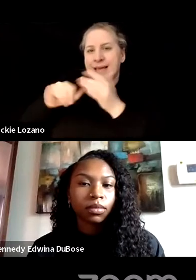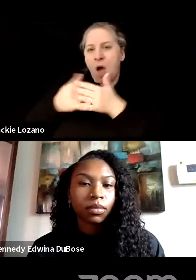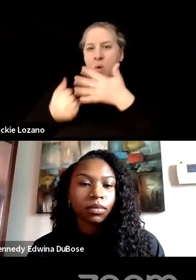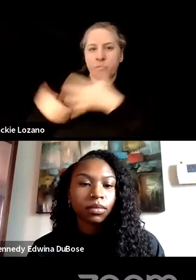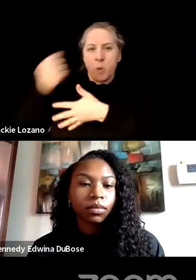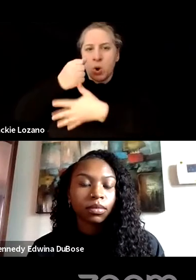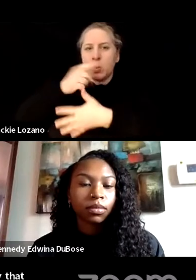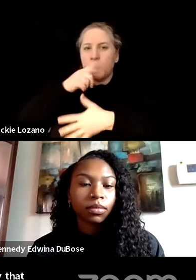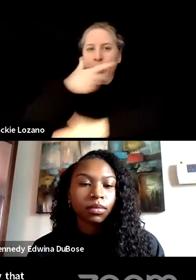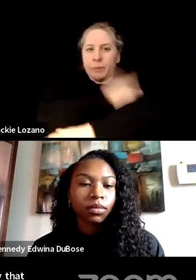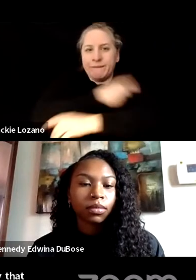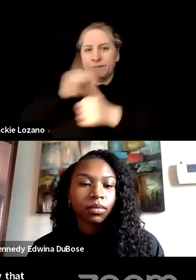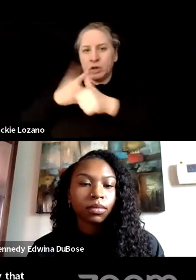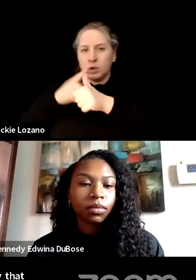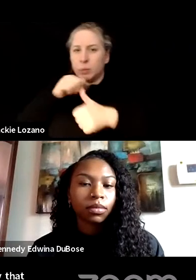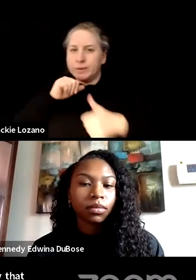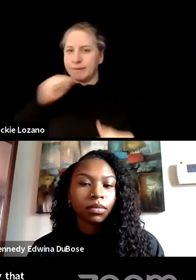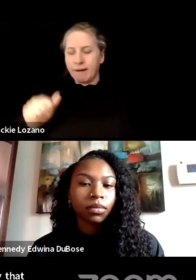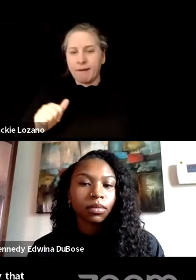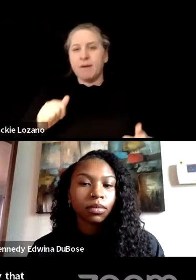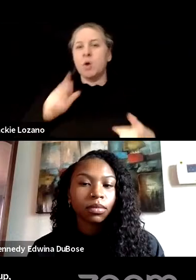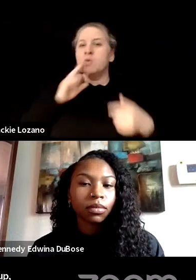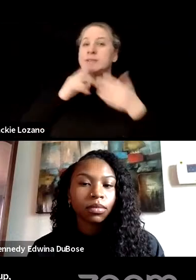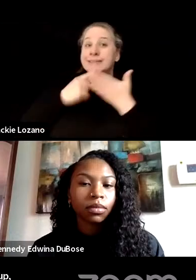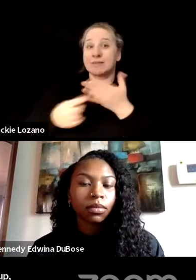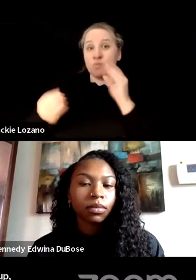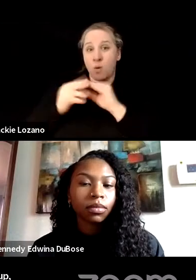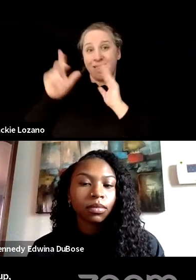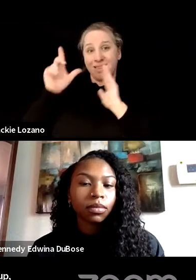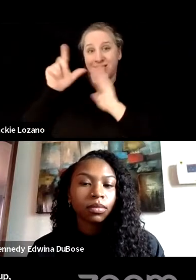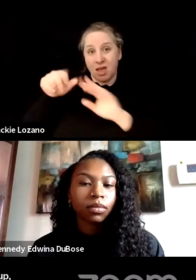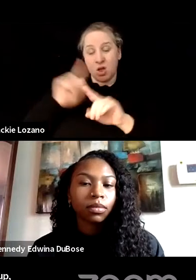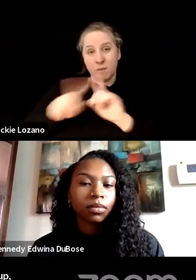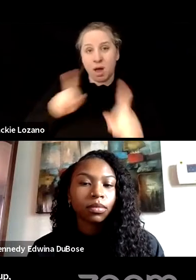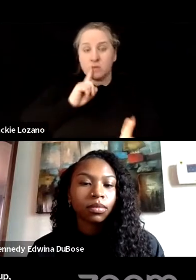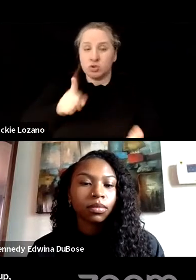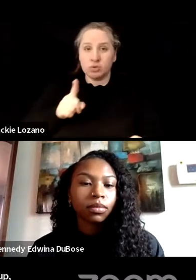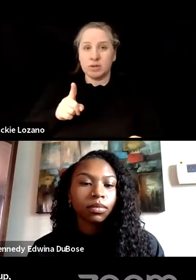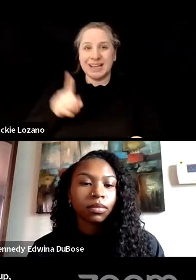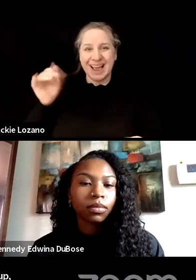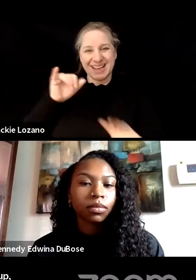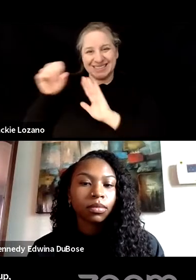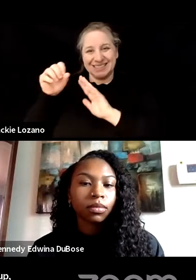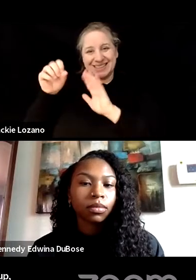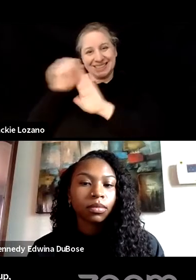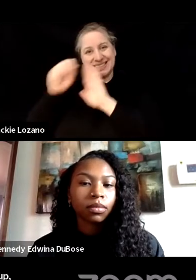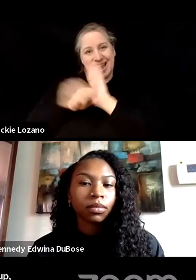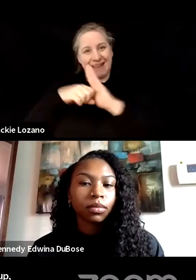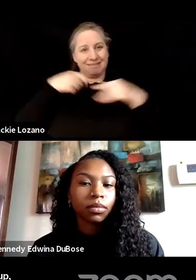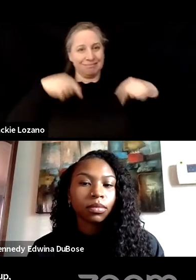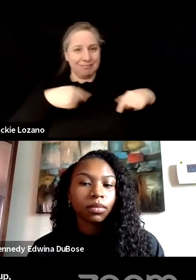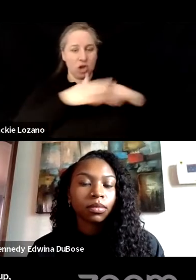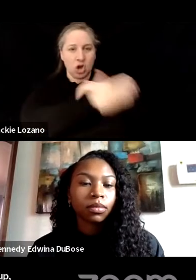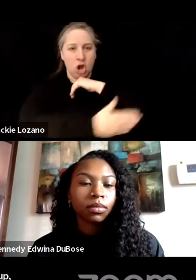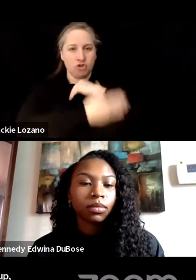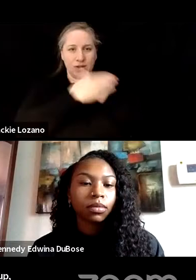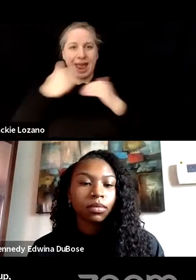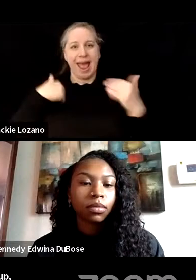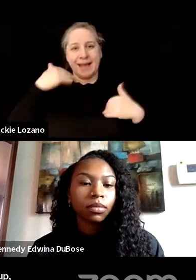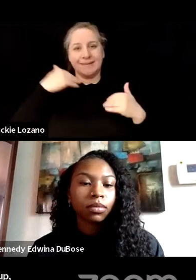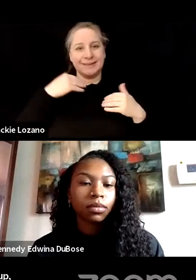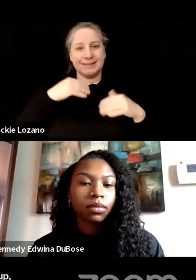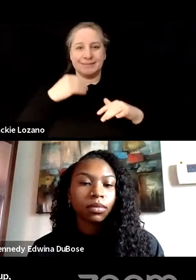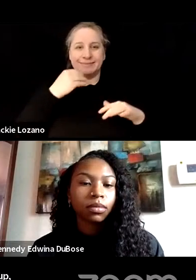prioritize? And we're going to talk about this later, but certainly, you know, as a state and as a country, there, you know, disparities continue